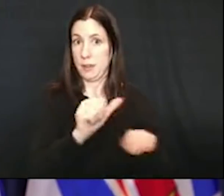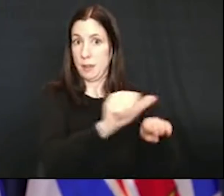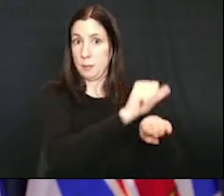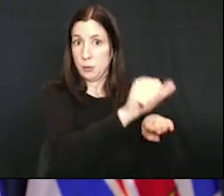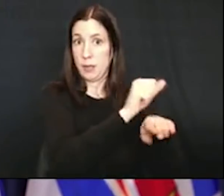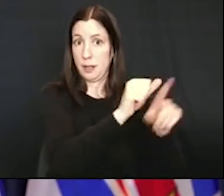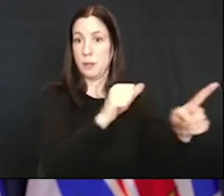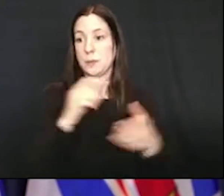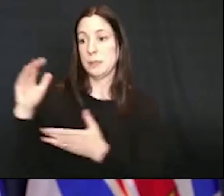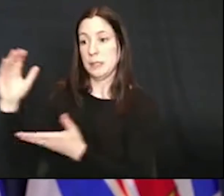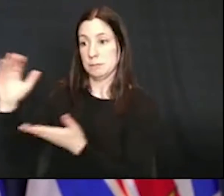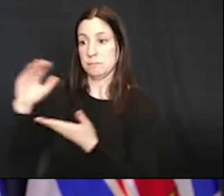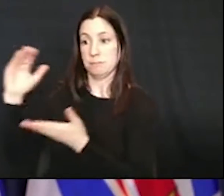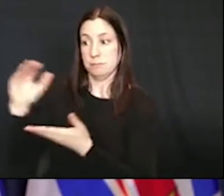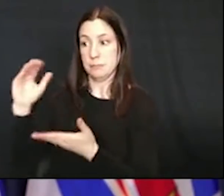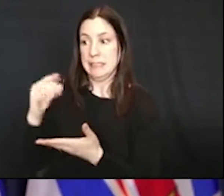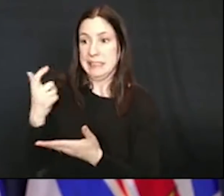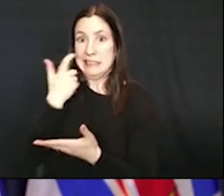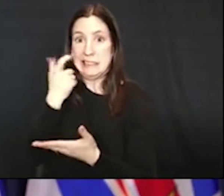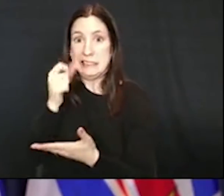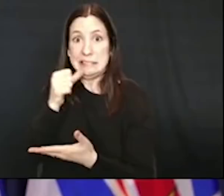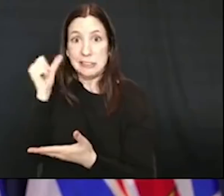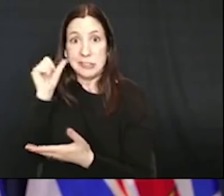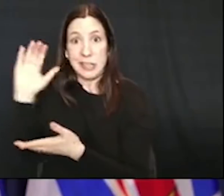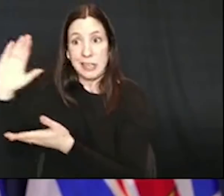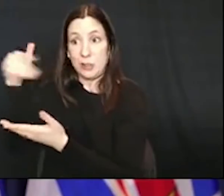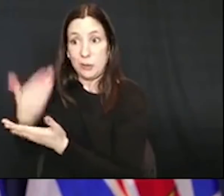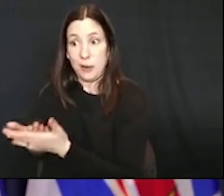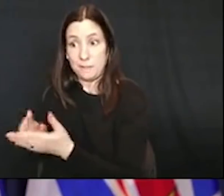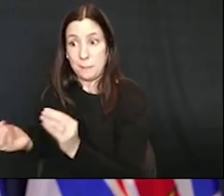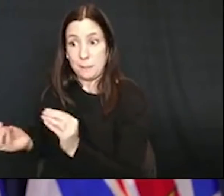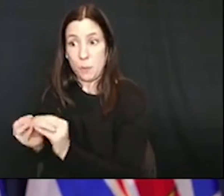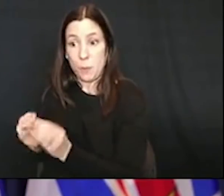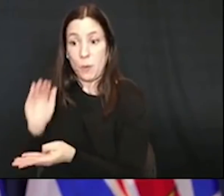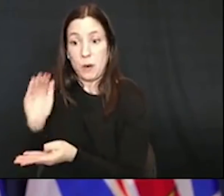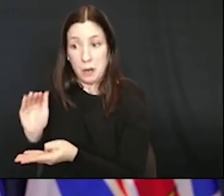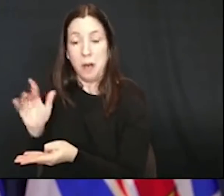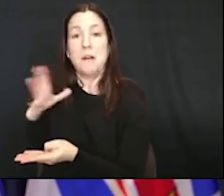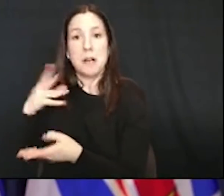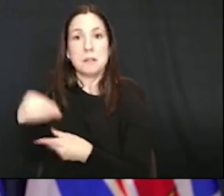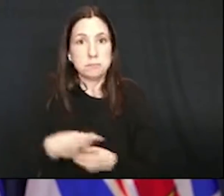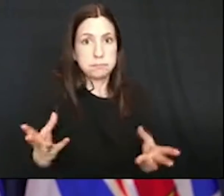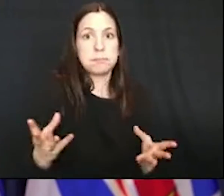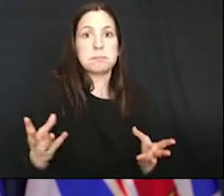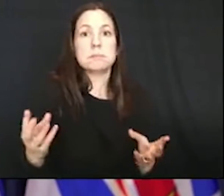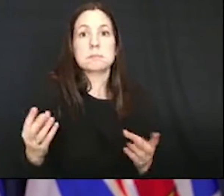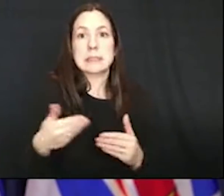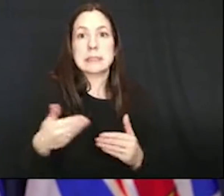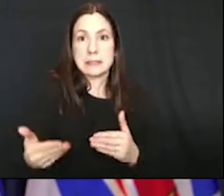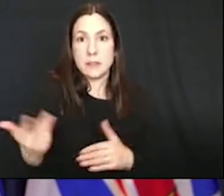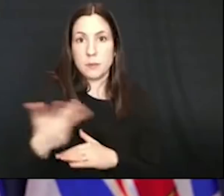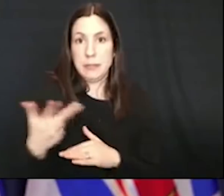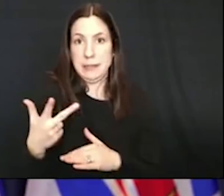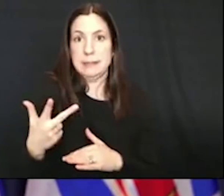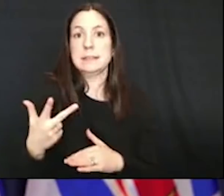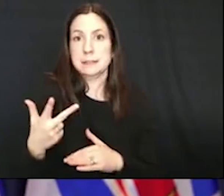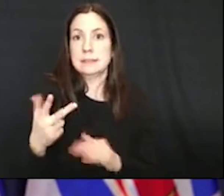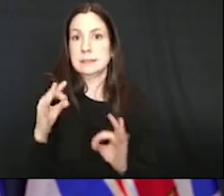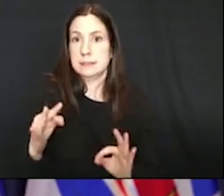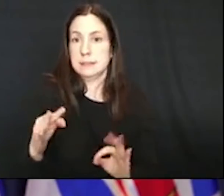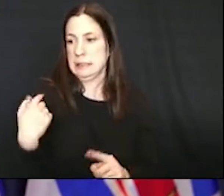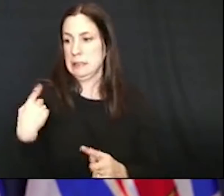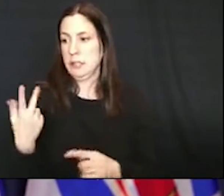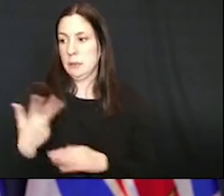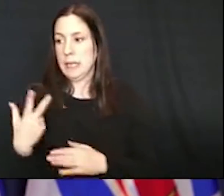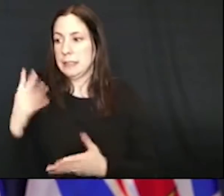almost all of it. We received a little more yesterday, and now we'll be able to ramp up immunizations more in the next 3 days than we did in the last